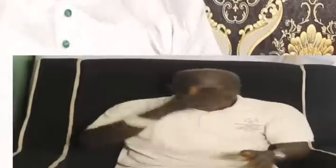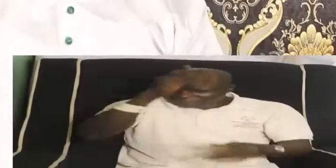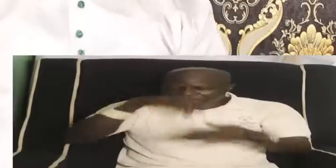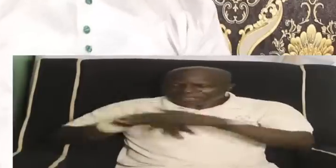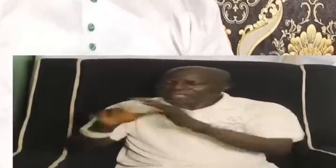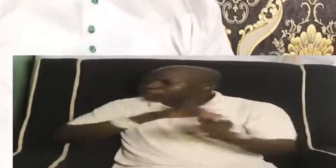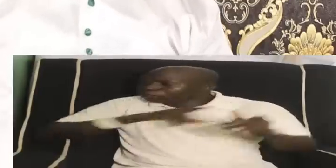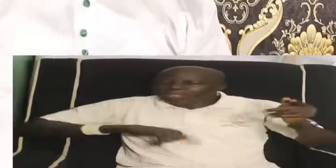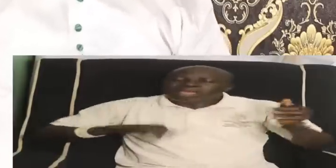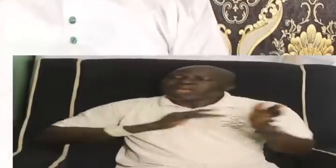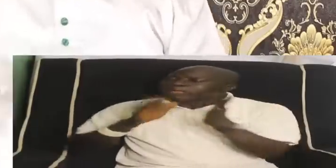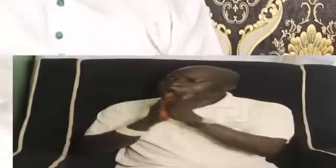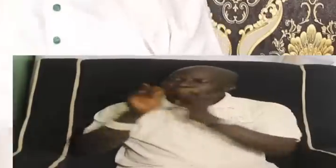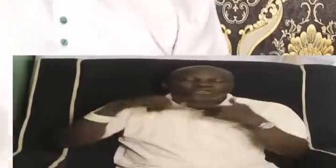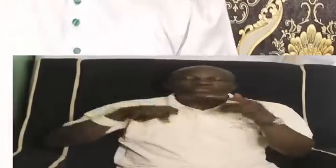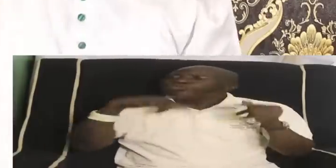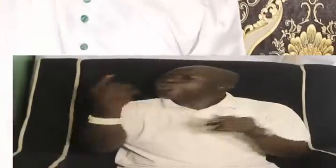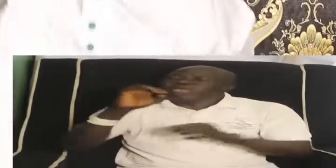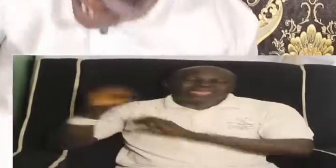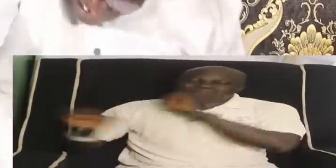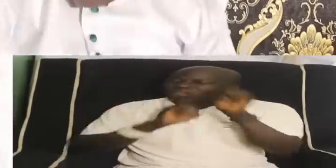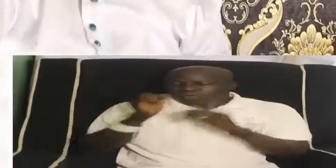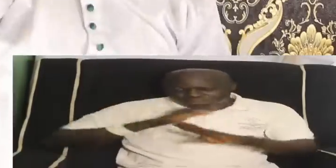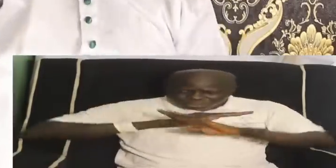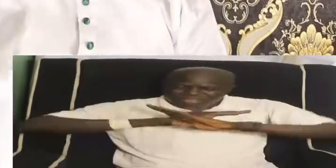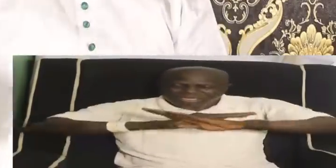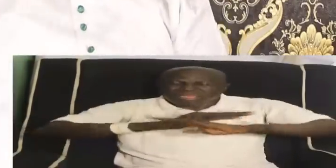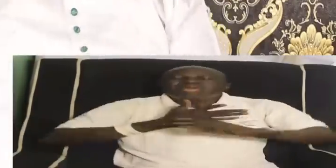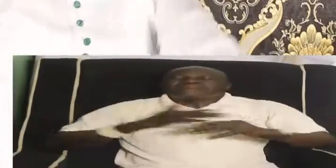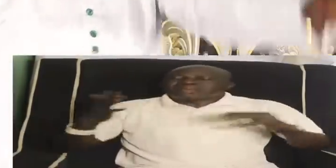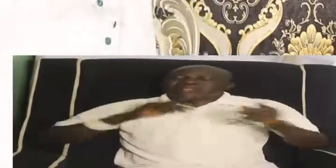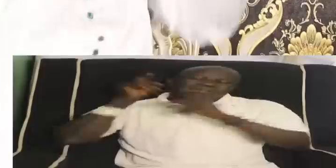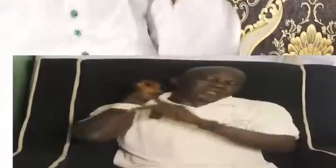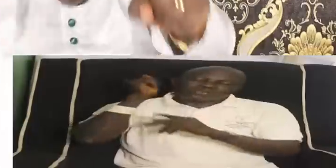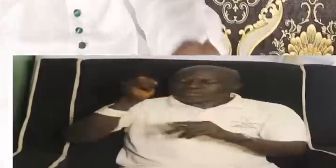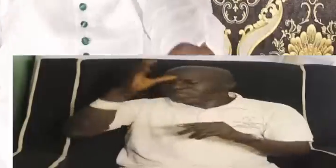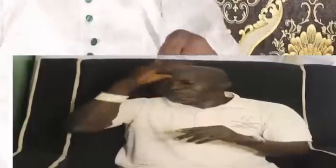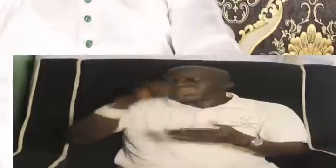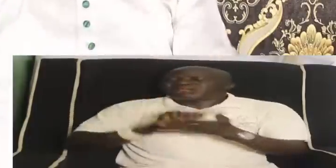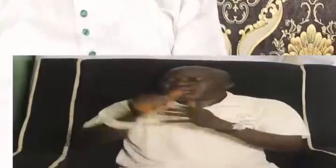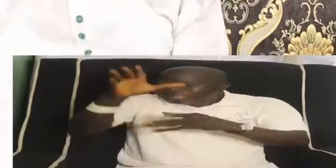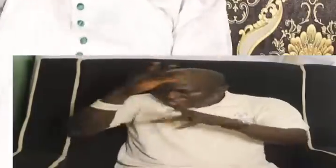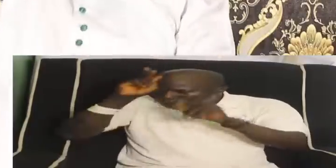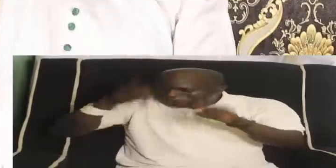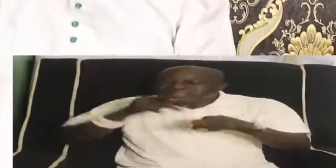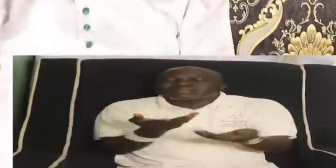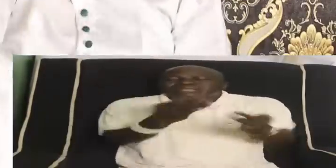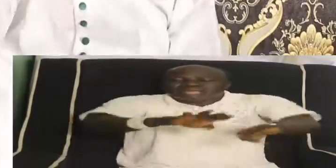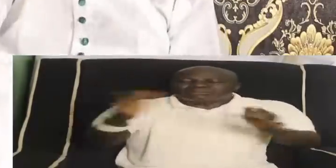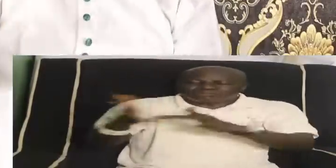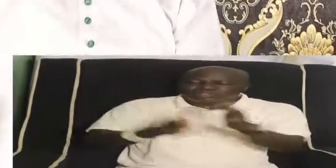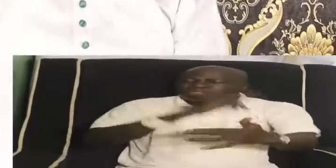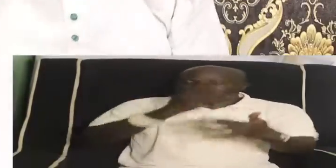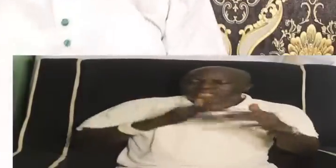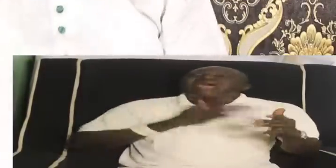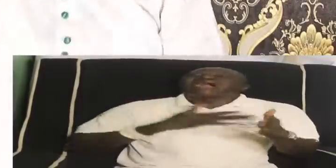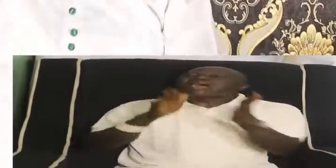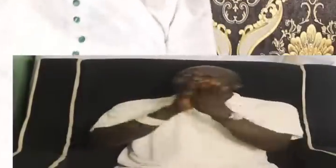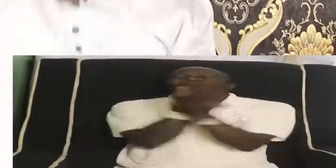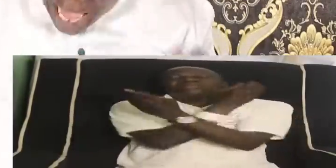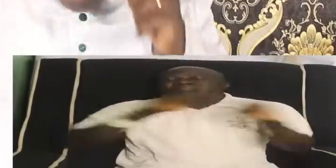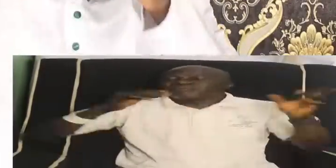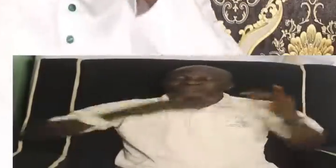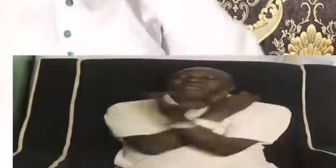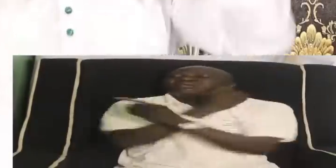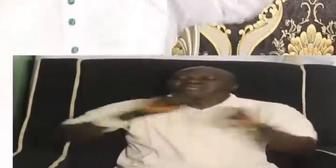save me from the battle that grow up with me. That is very strong. As of going on, it's getting